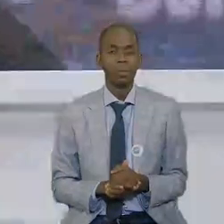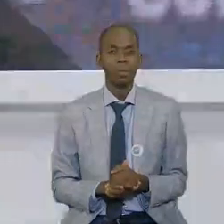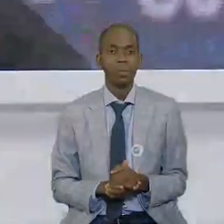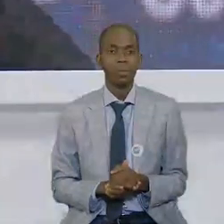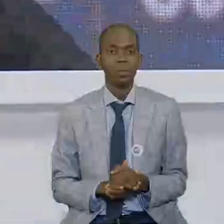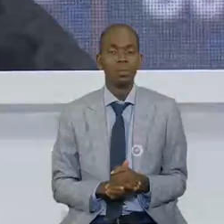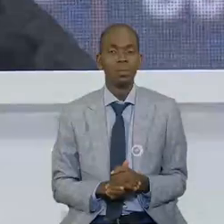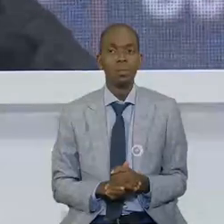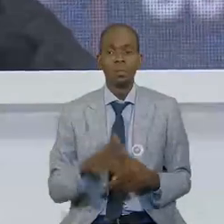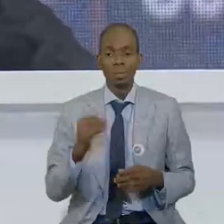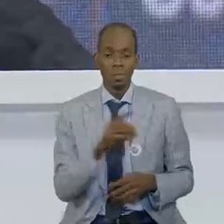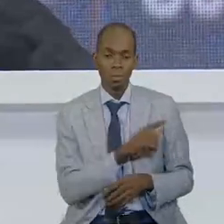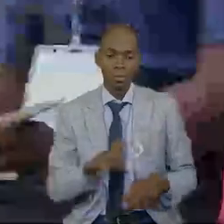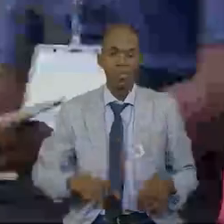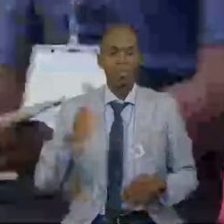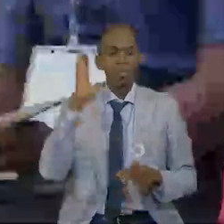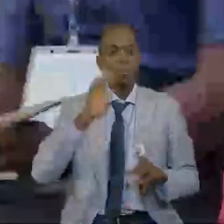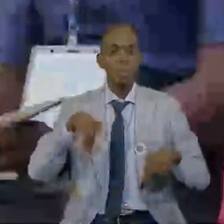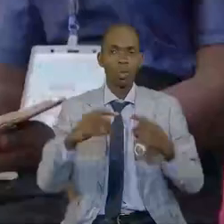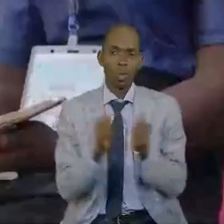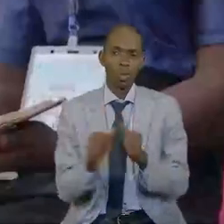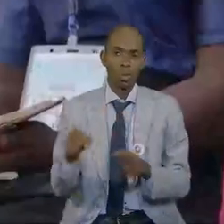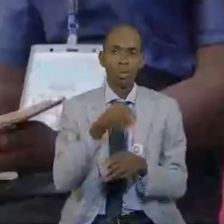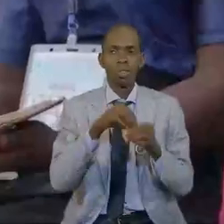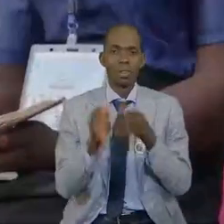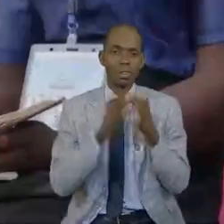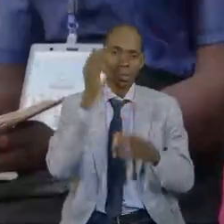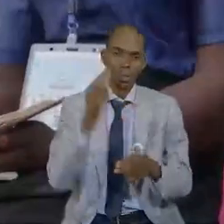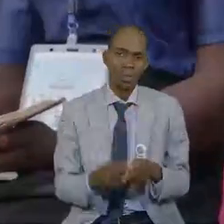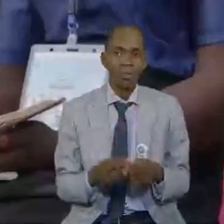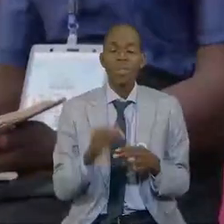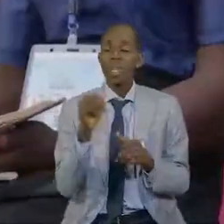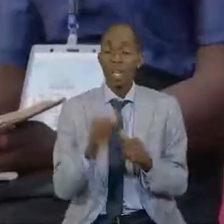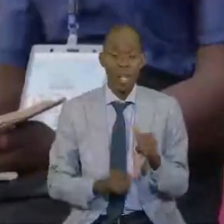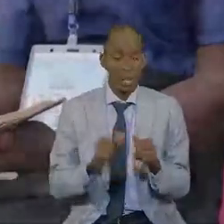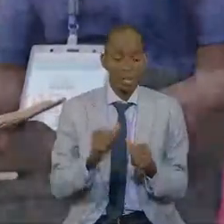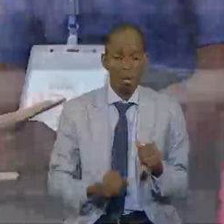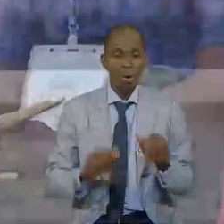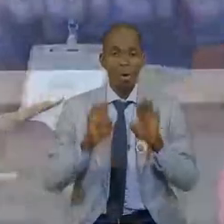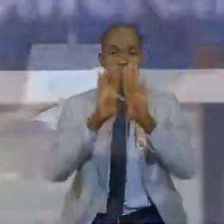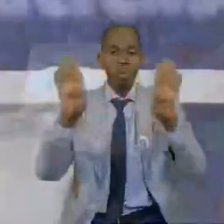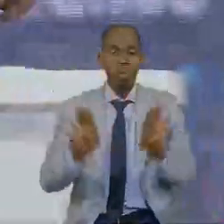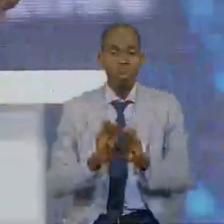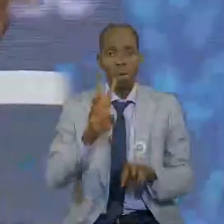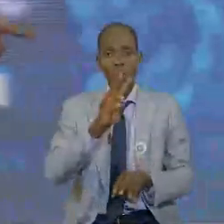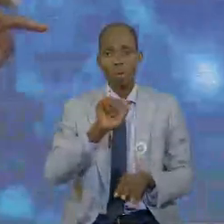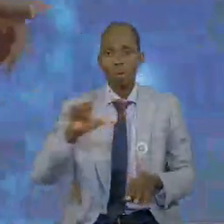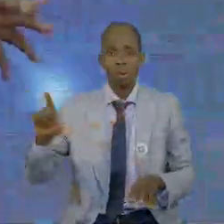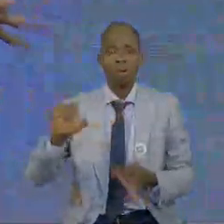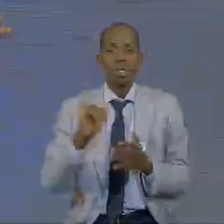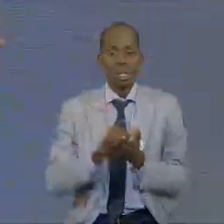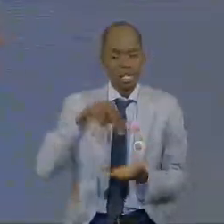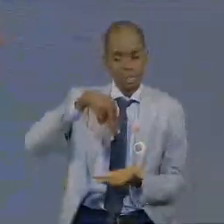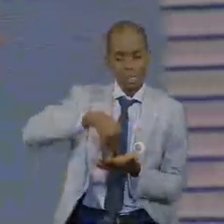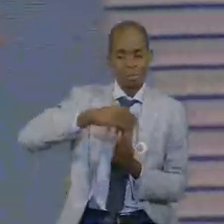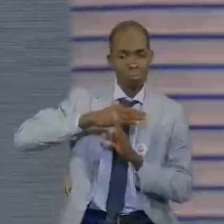The Lord will go with you. Dieu sera devant toi. Every wall that stands before you, God, the creator of the heavens